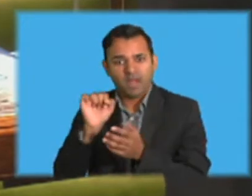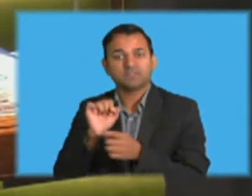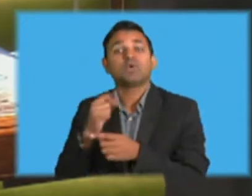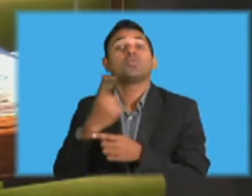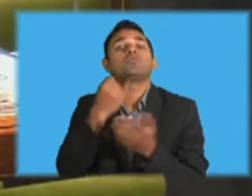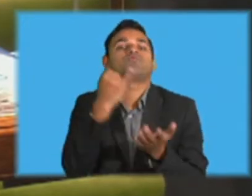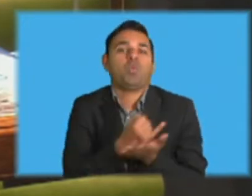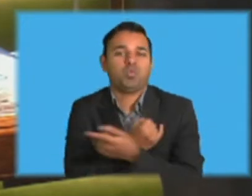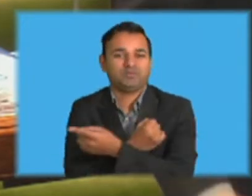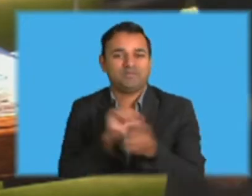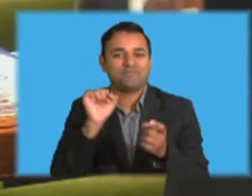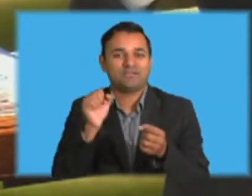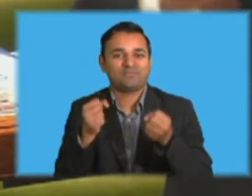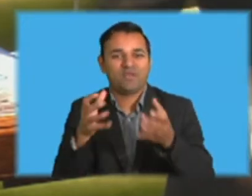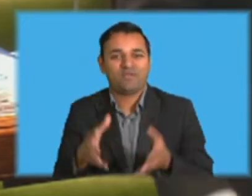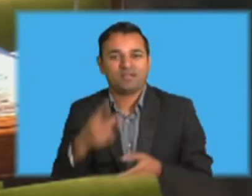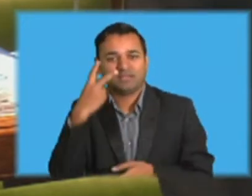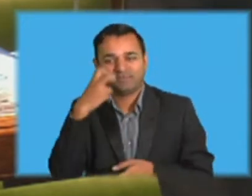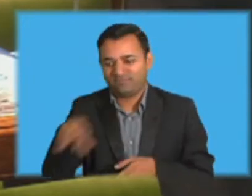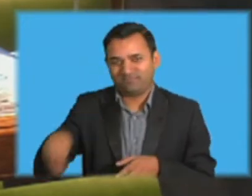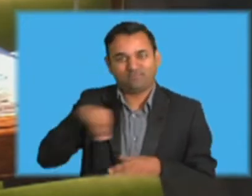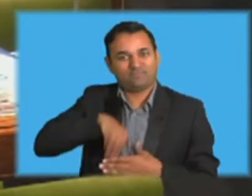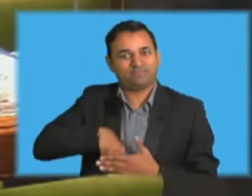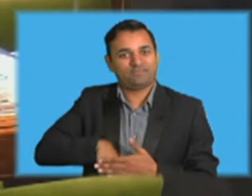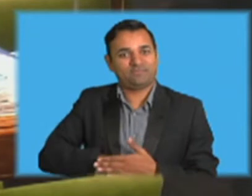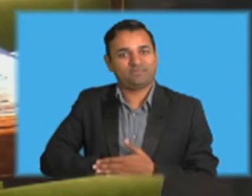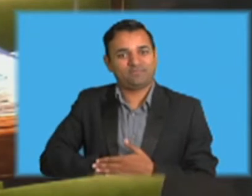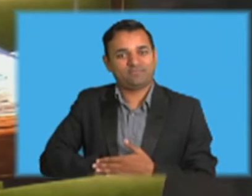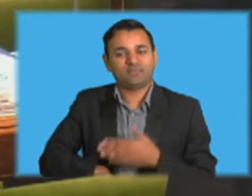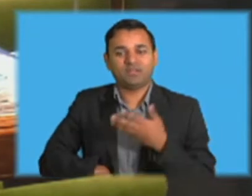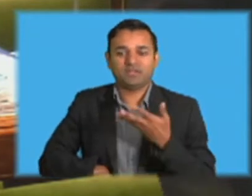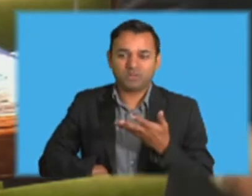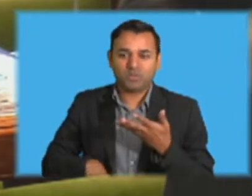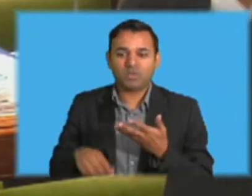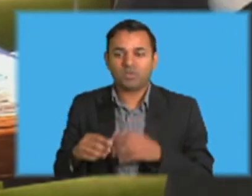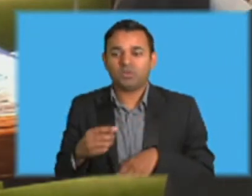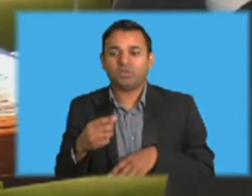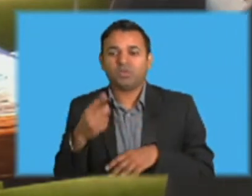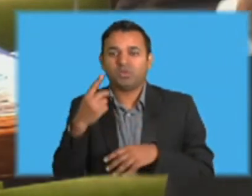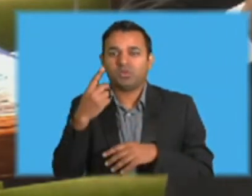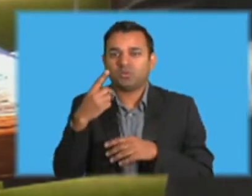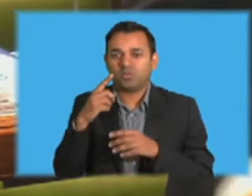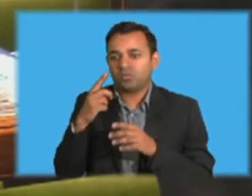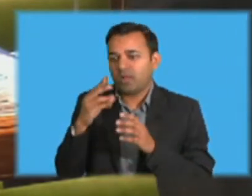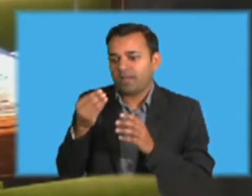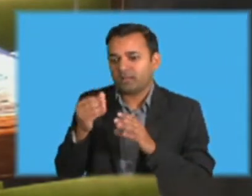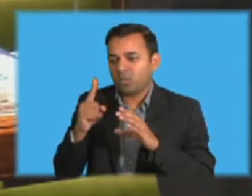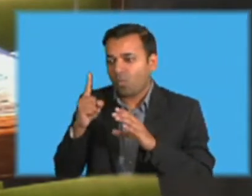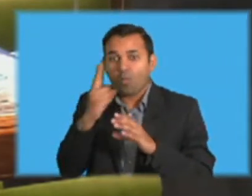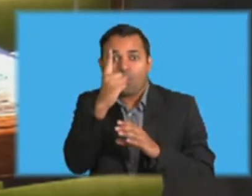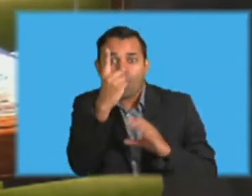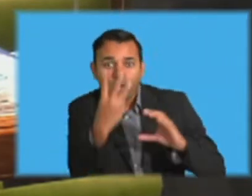There were accounts of up to 1/3. The standard industry benchmark was about 1/3 of the takings from the day would be